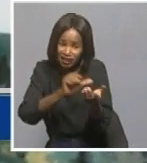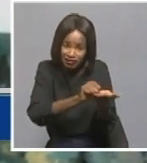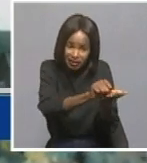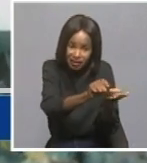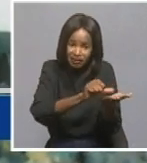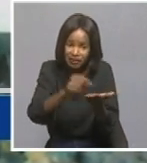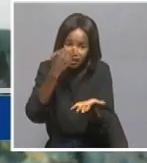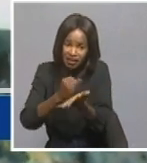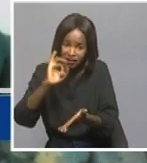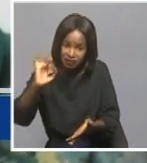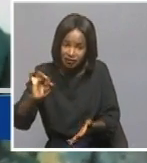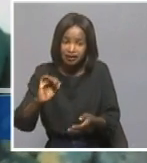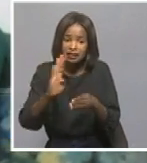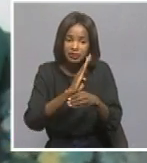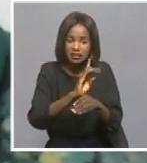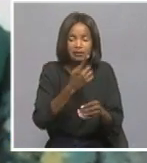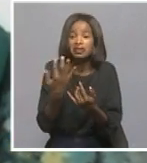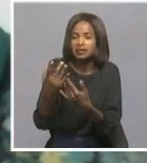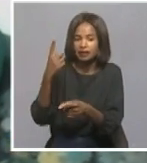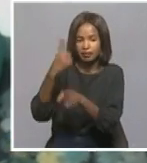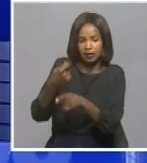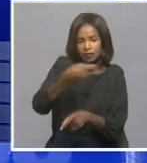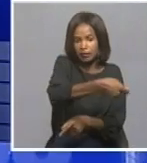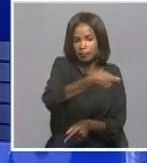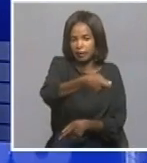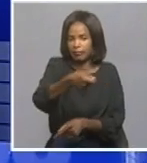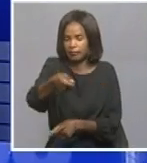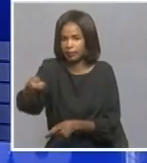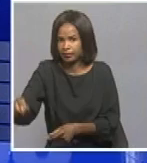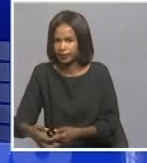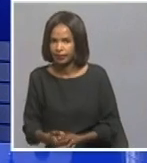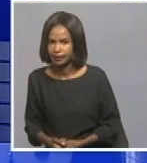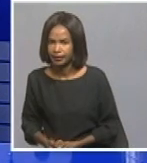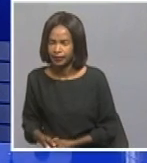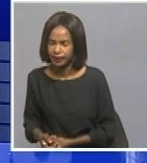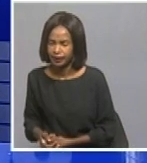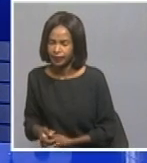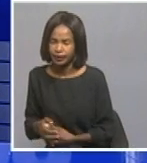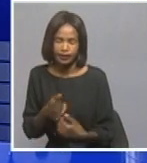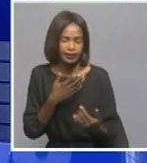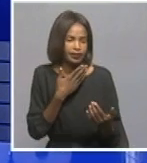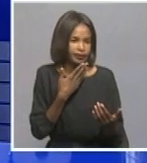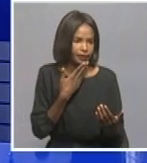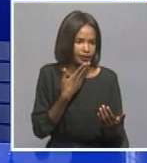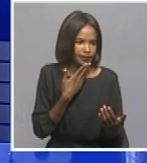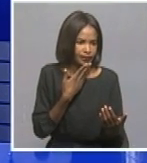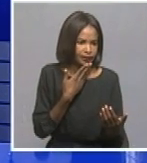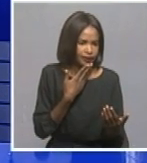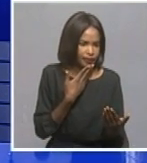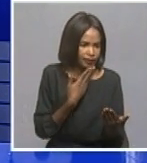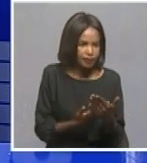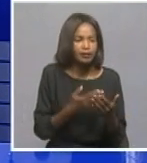to continue with their operations. Well, Ms. Mwiya, definitely in support of supporting our